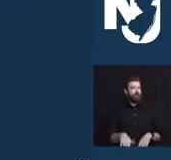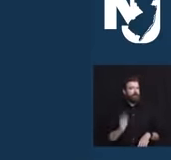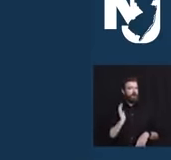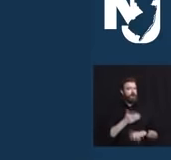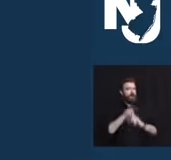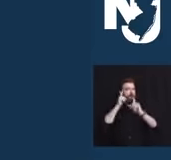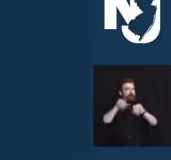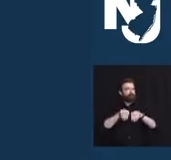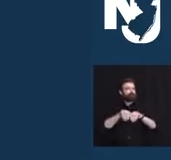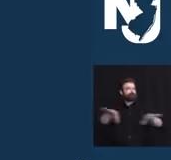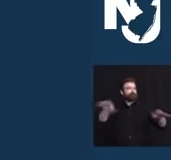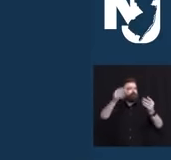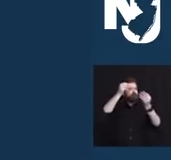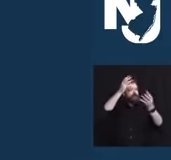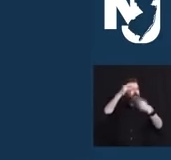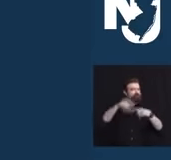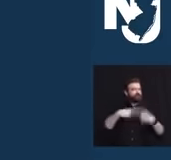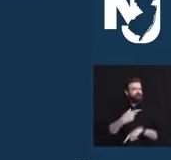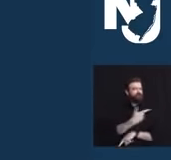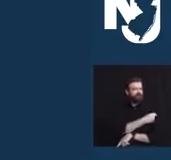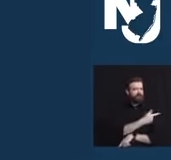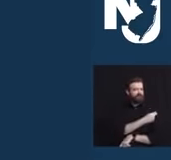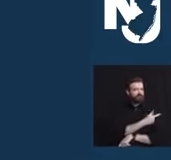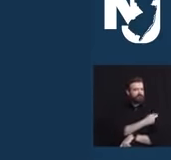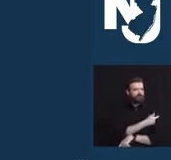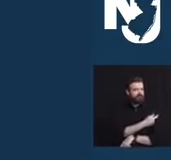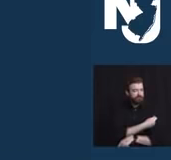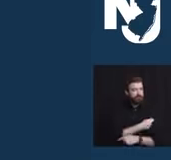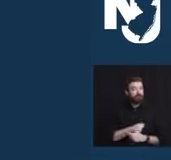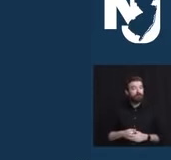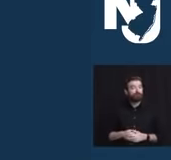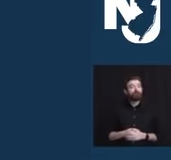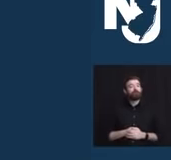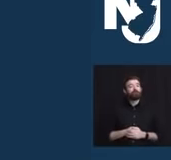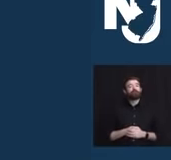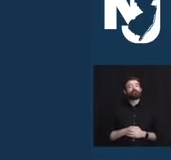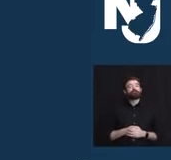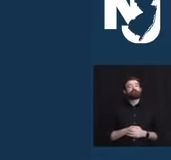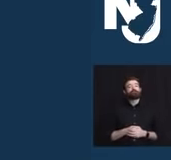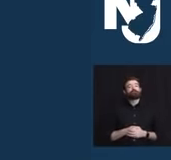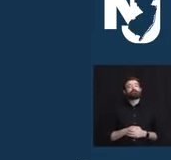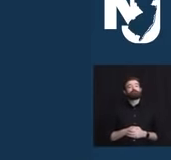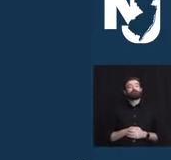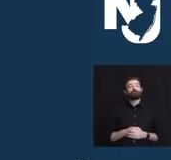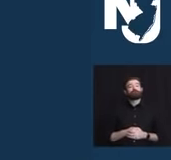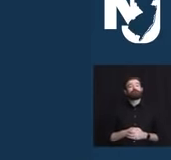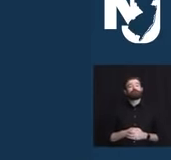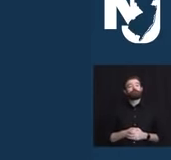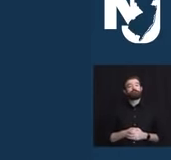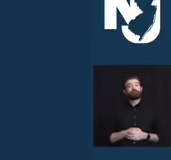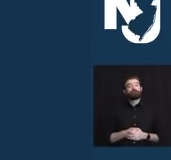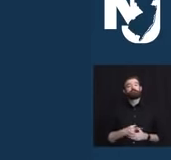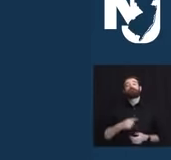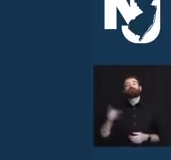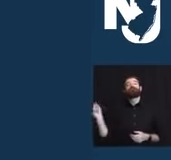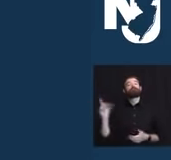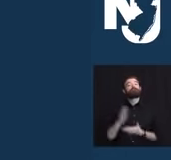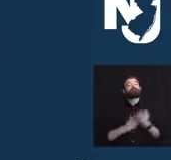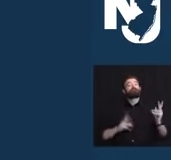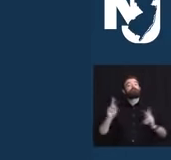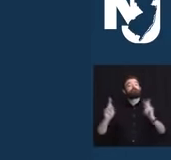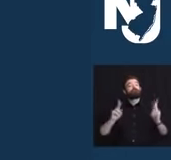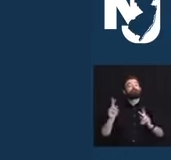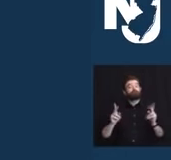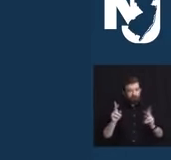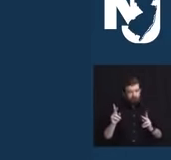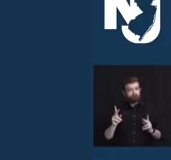to residents who pre-registered for vaccinations but who have yet to make their appointment. And they are connecting them